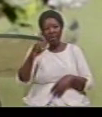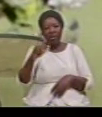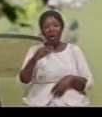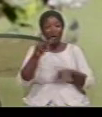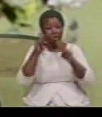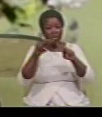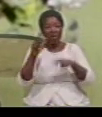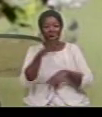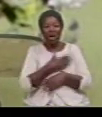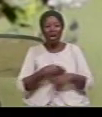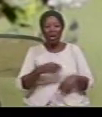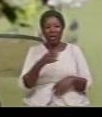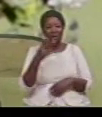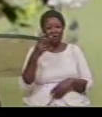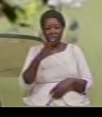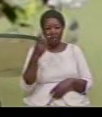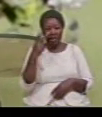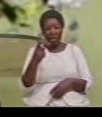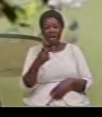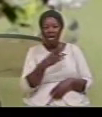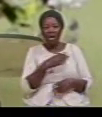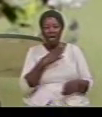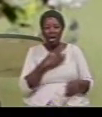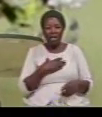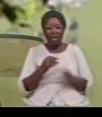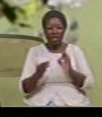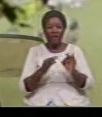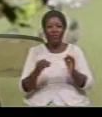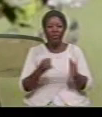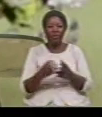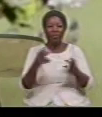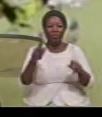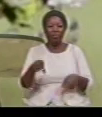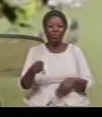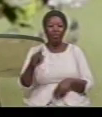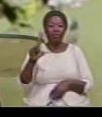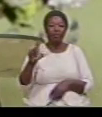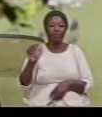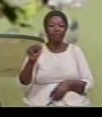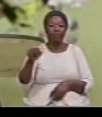to take for him, that is to be cleansed, two bulls,